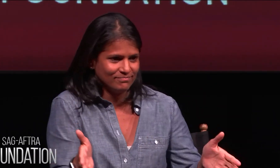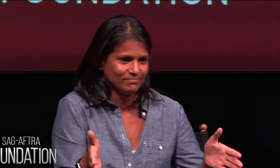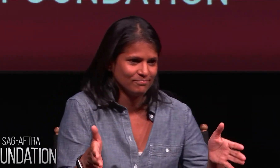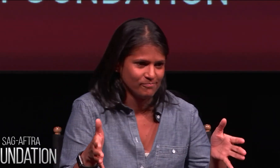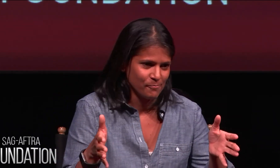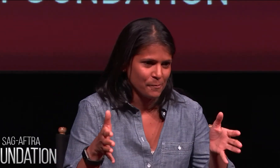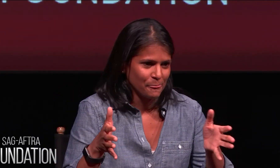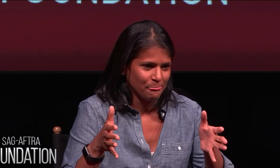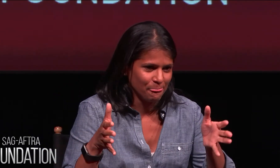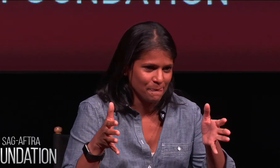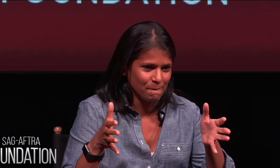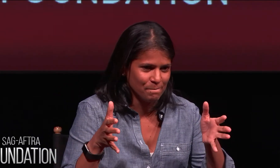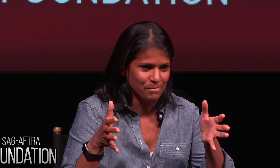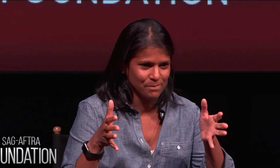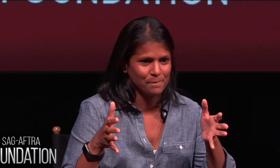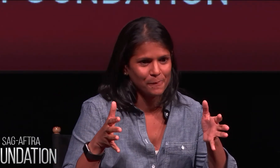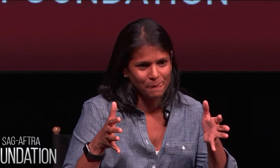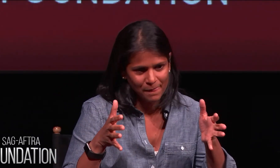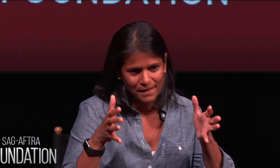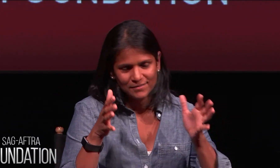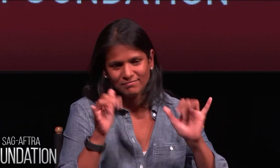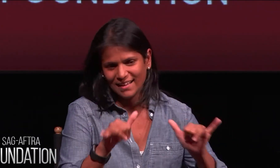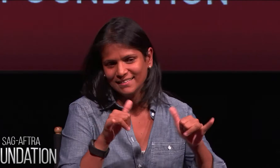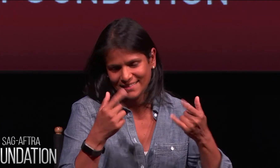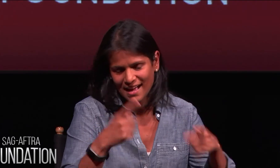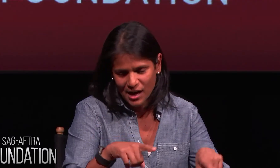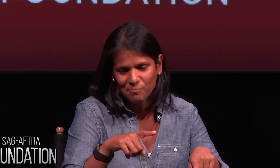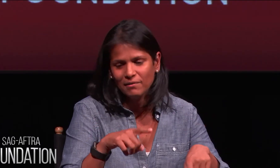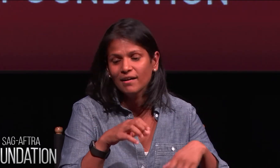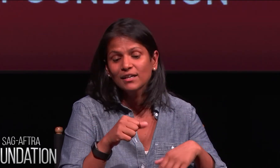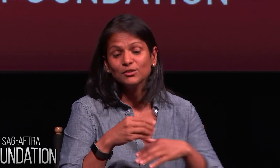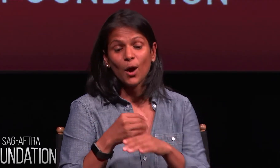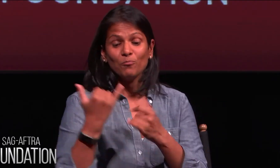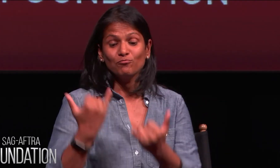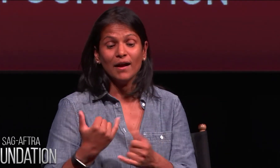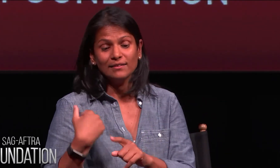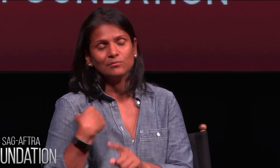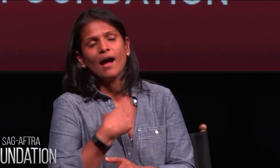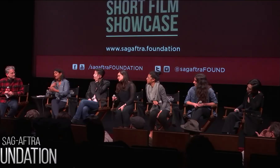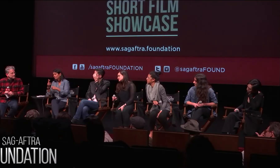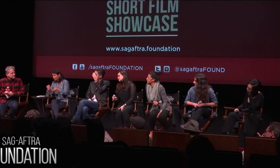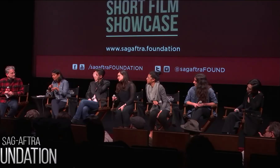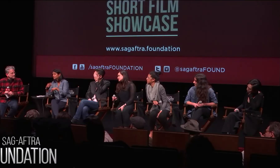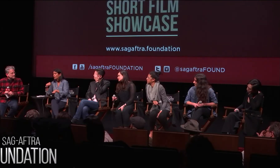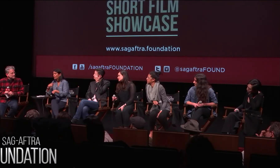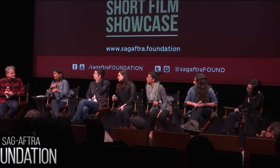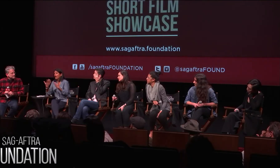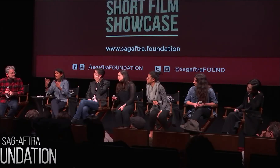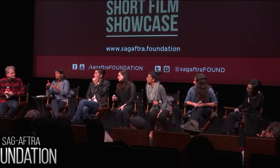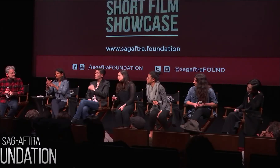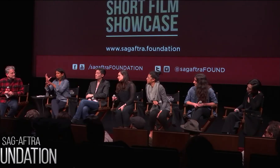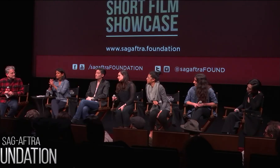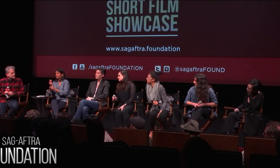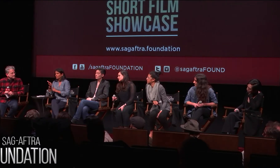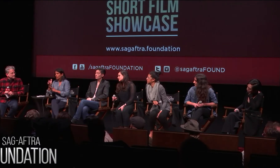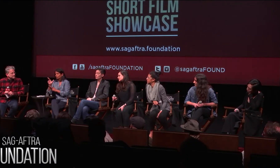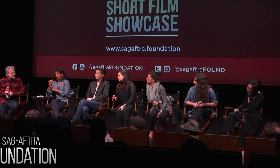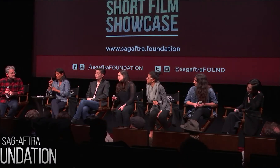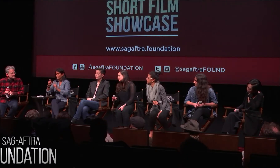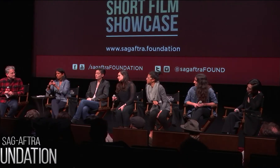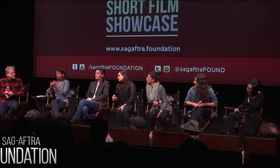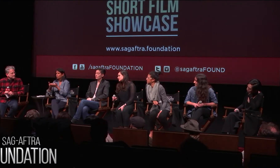money to be able to complete those and shoot more. So of